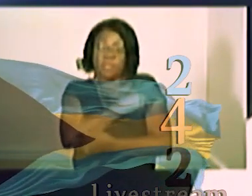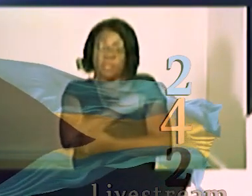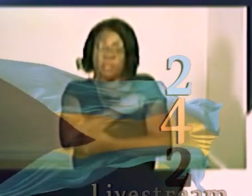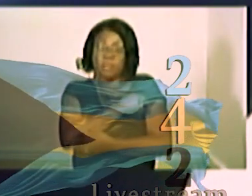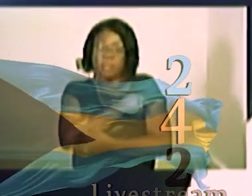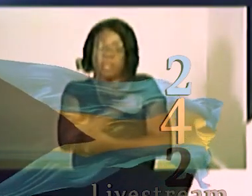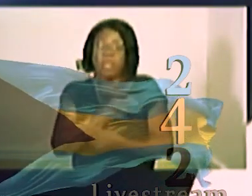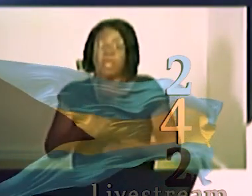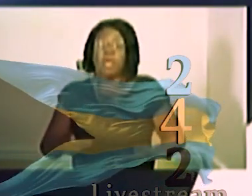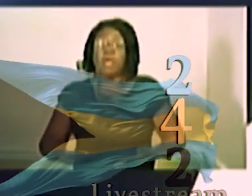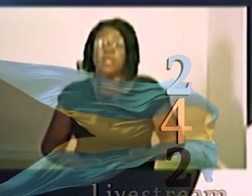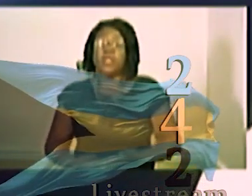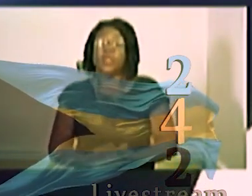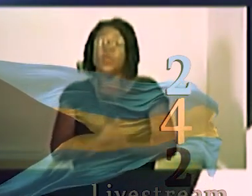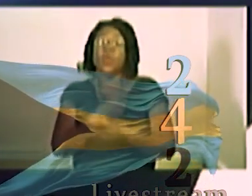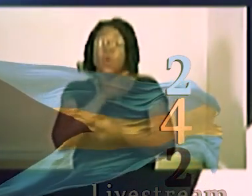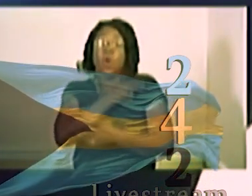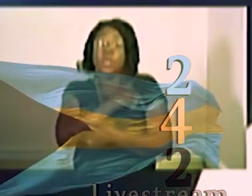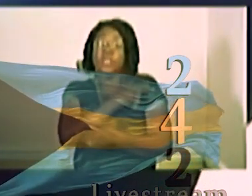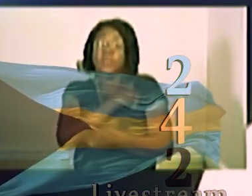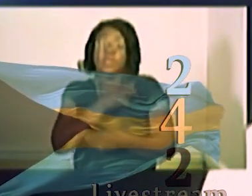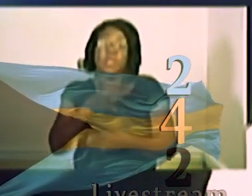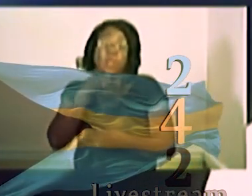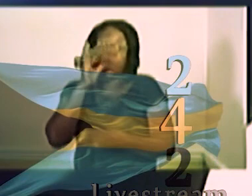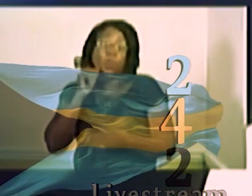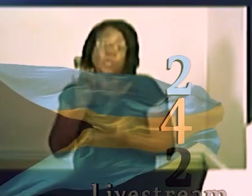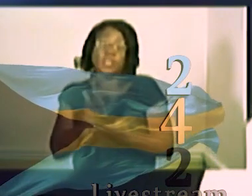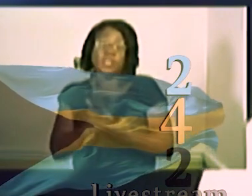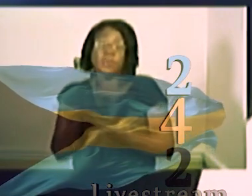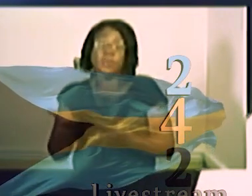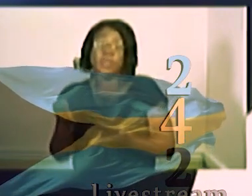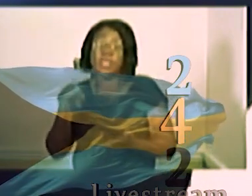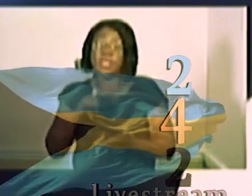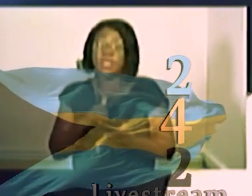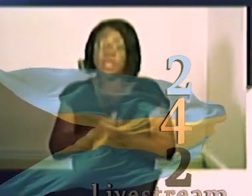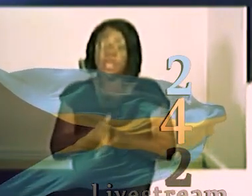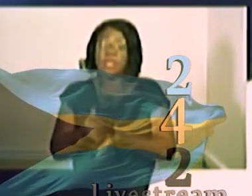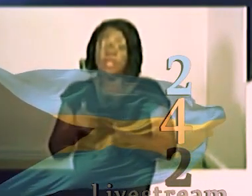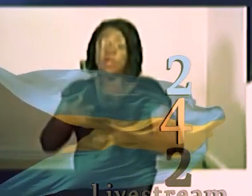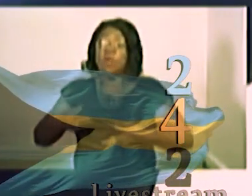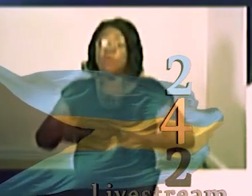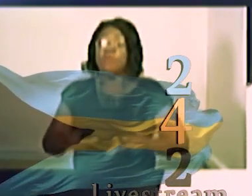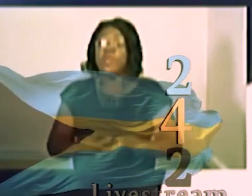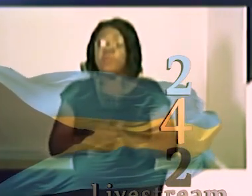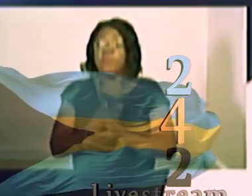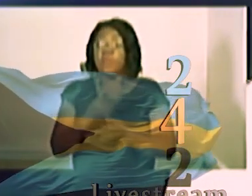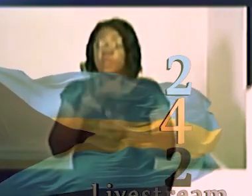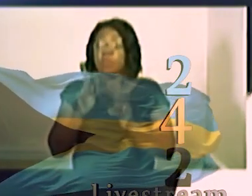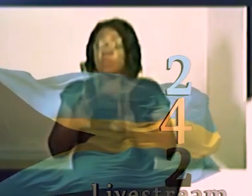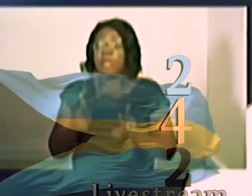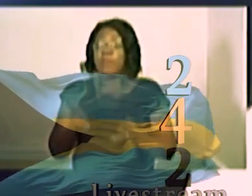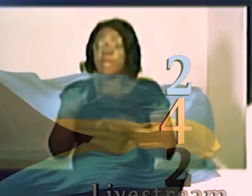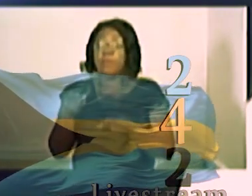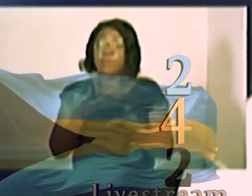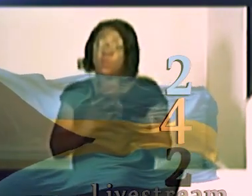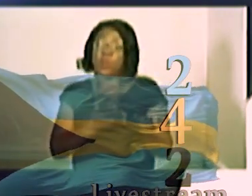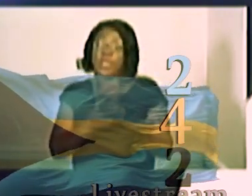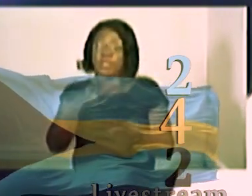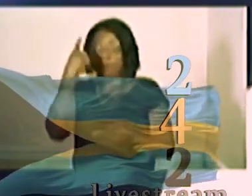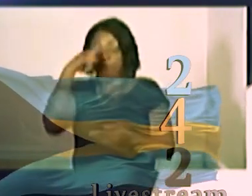A new state-of-the-art hospital was something that Grand Bahamians have clamored for a number of years. Can we get